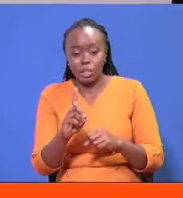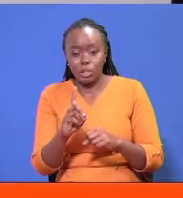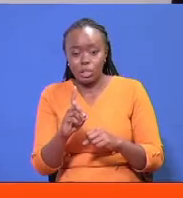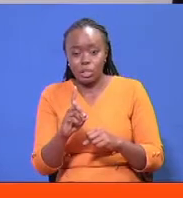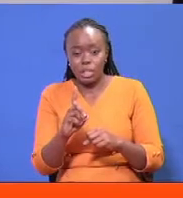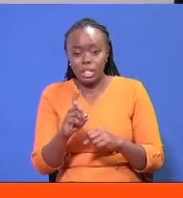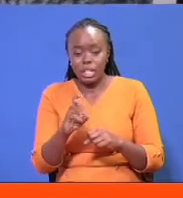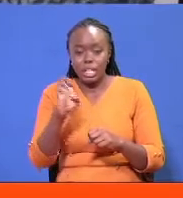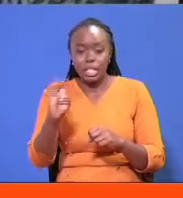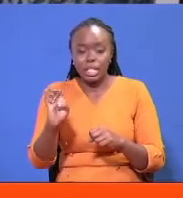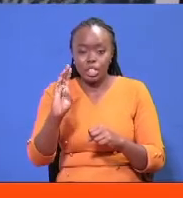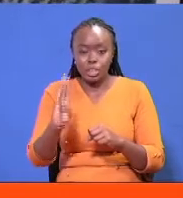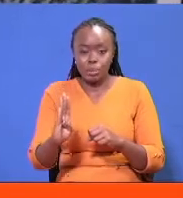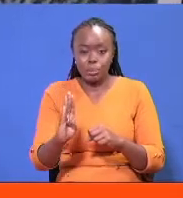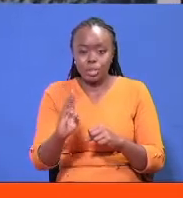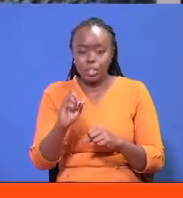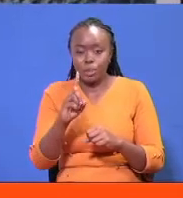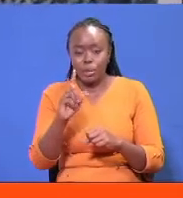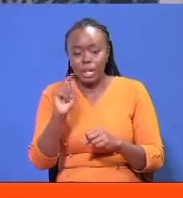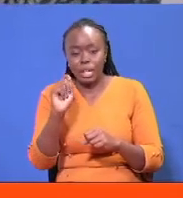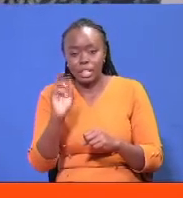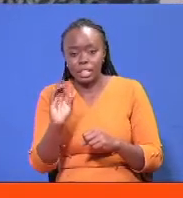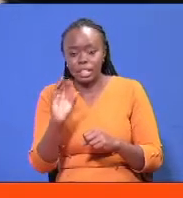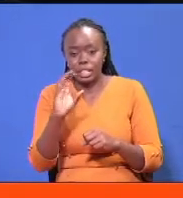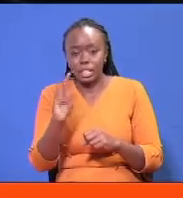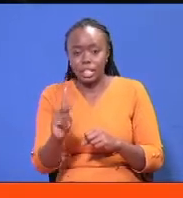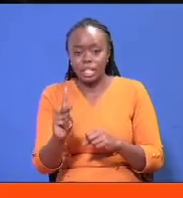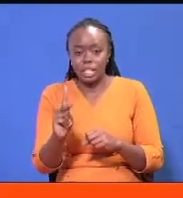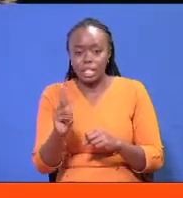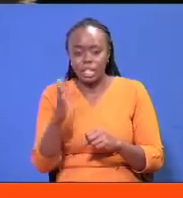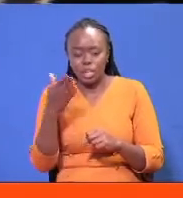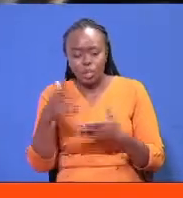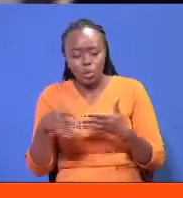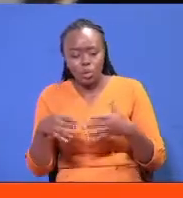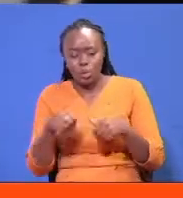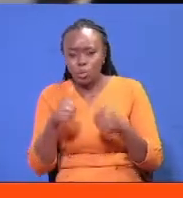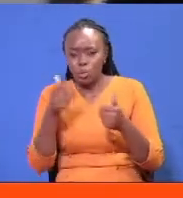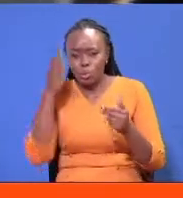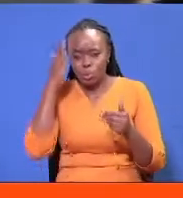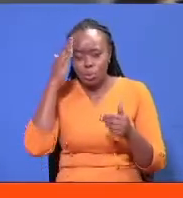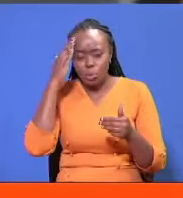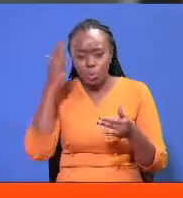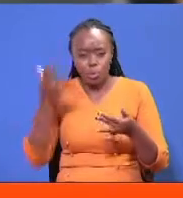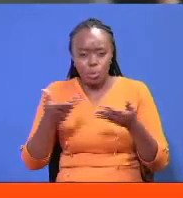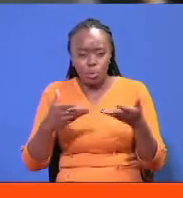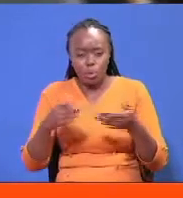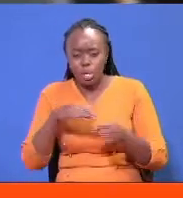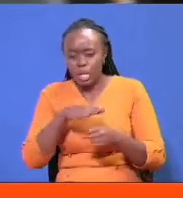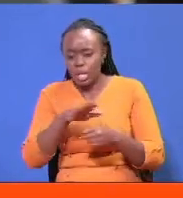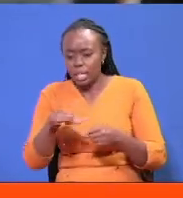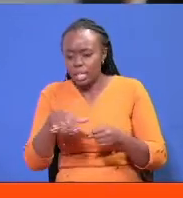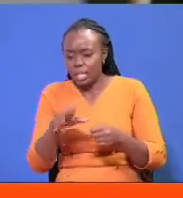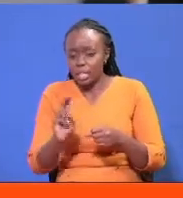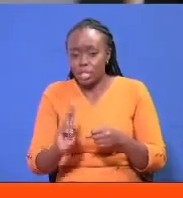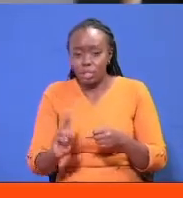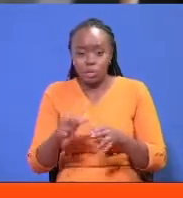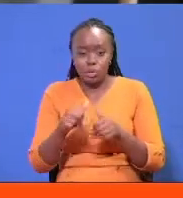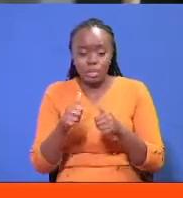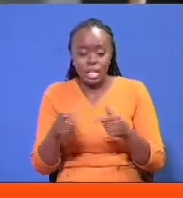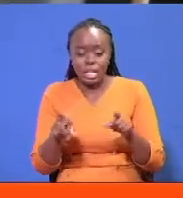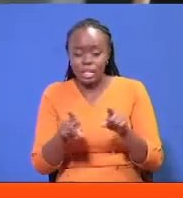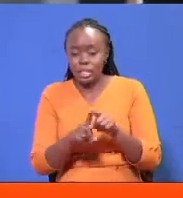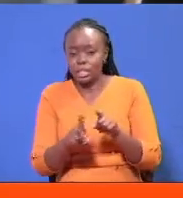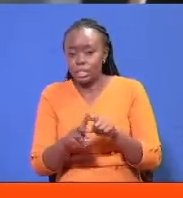EB RTK. That's a well-known drone for aerial mapping purposes. We also use